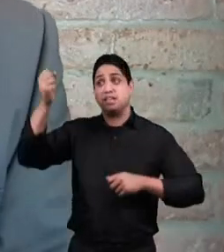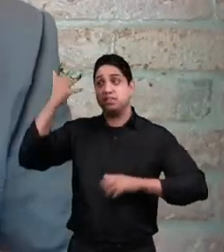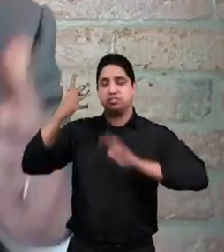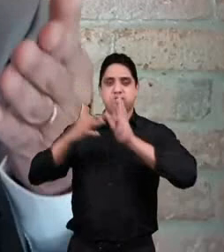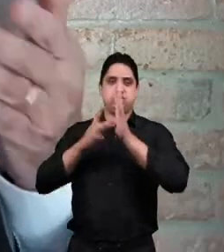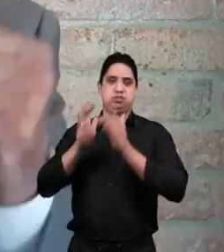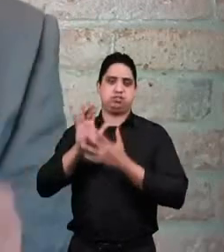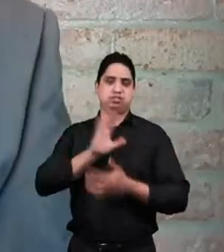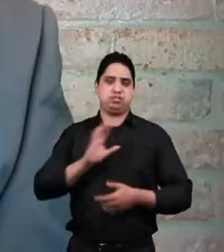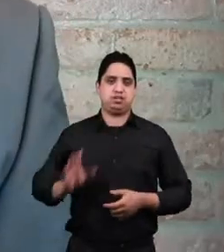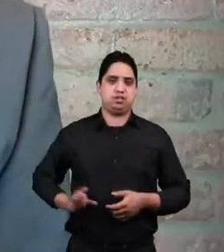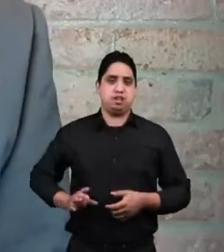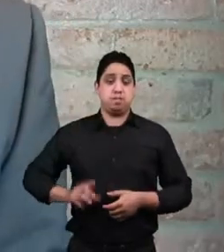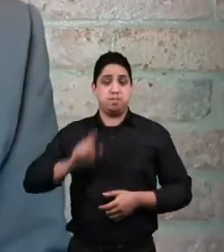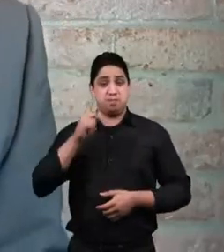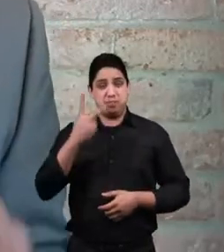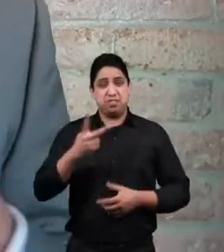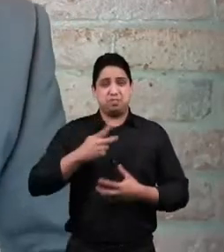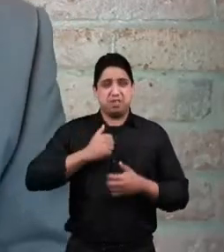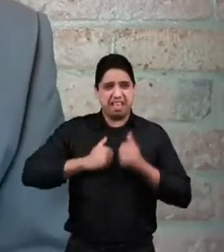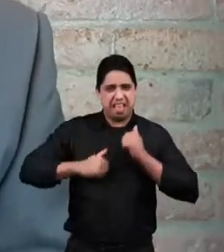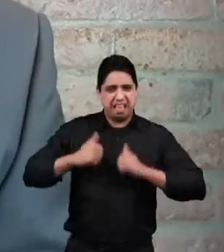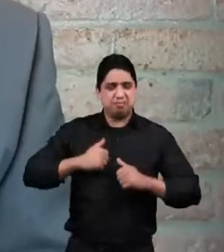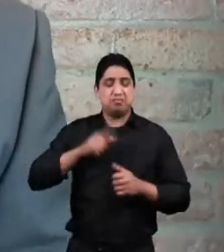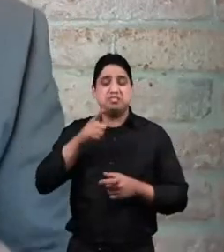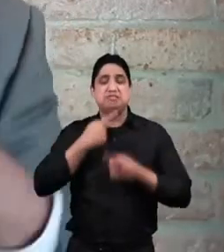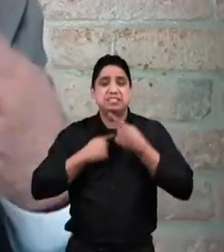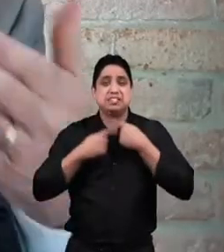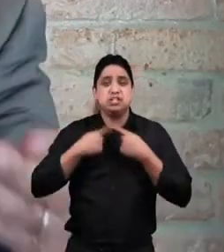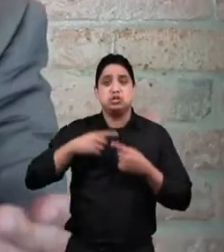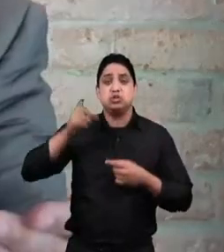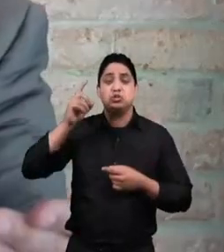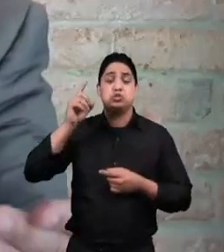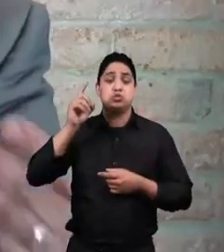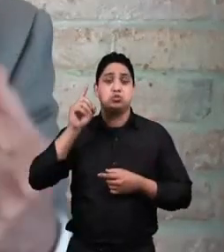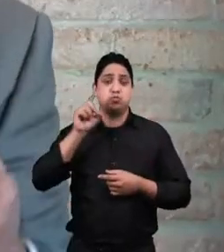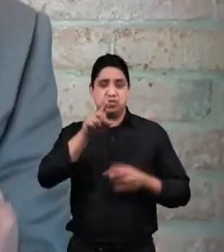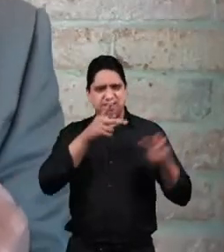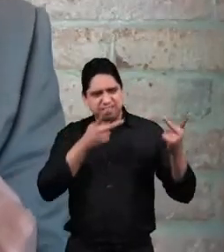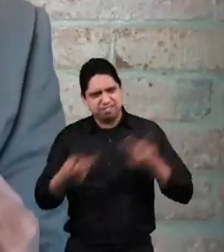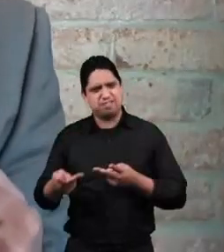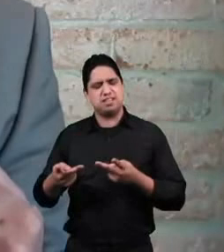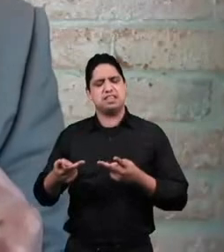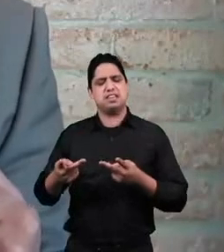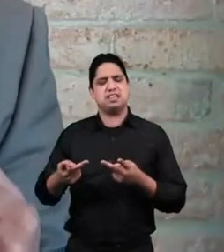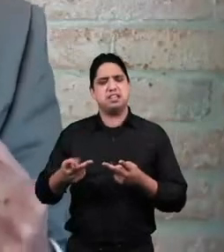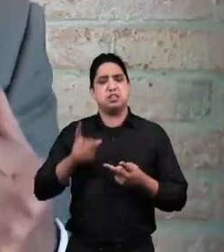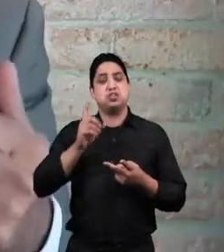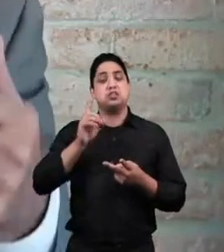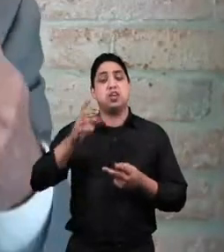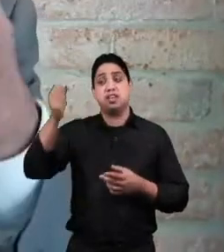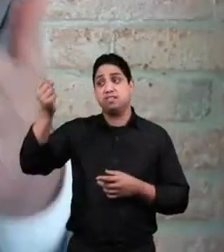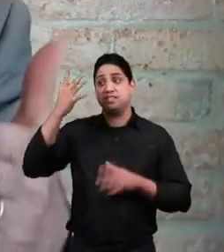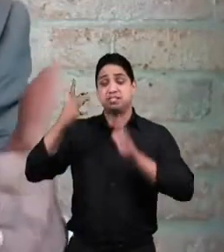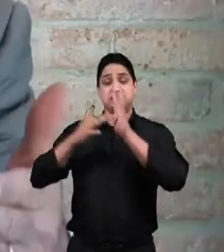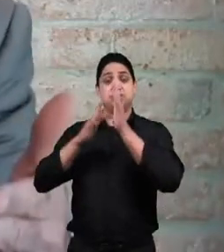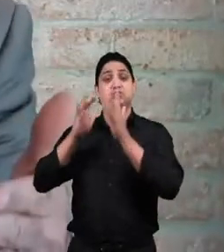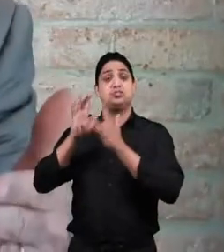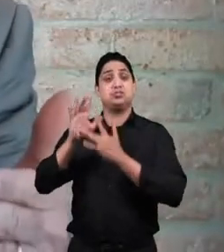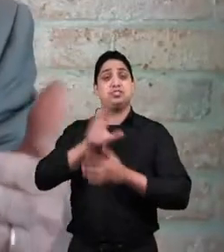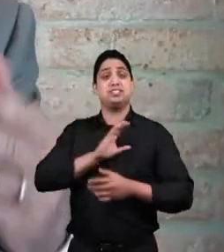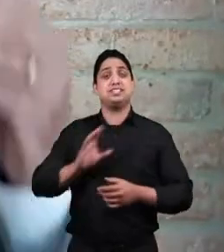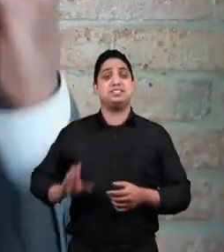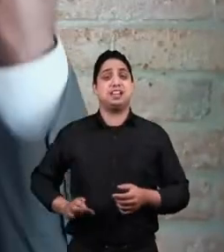Spirit. No other thing exists to satisfy our thirst. To you who visits